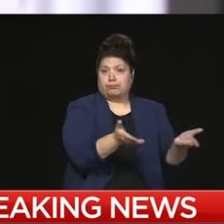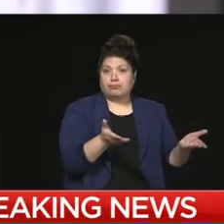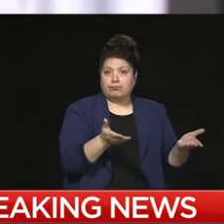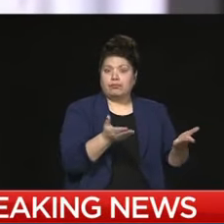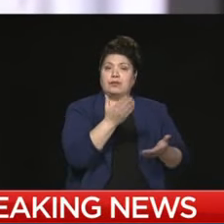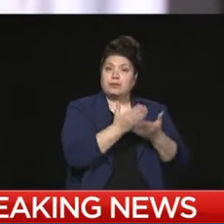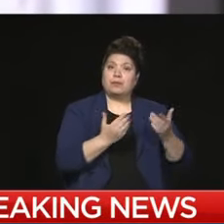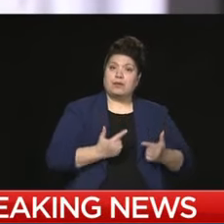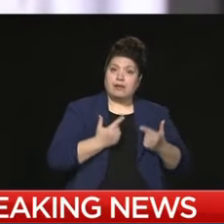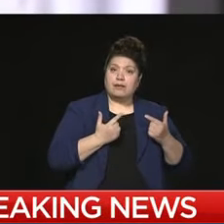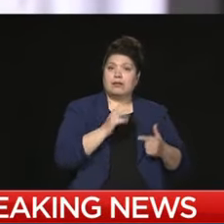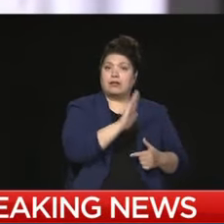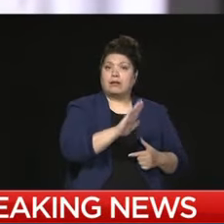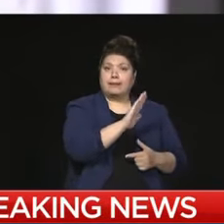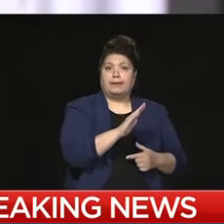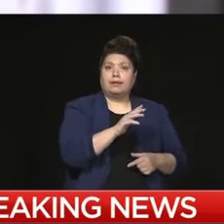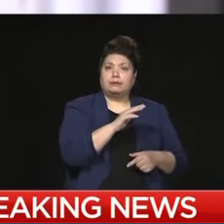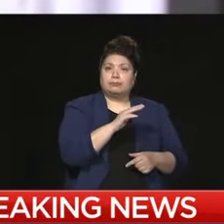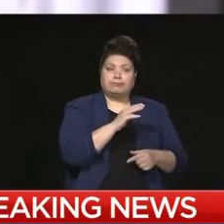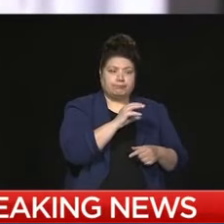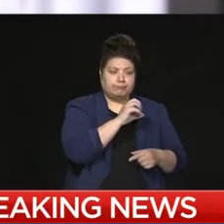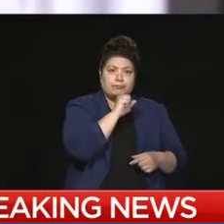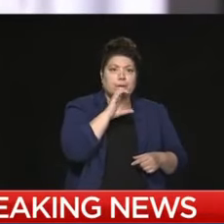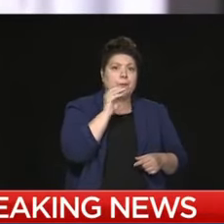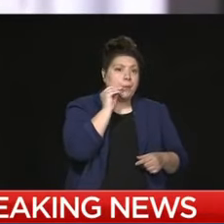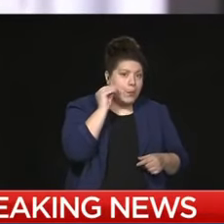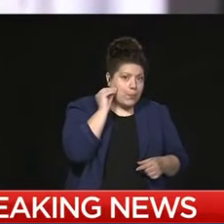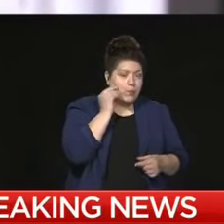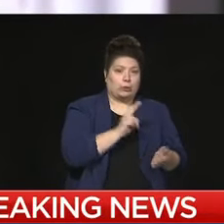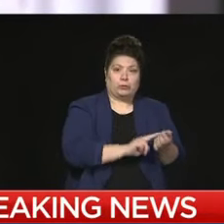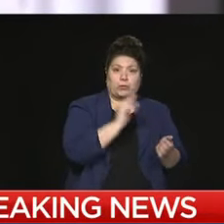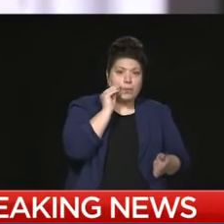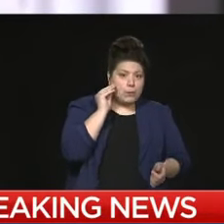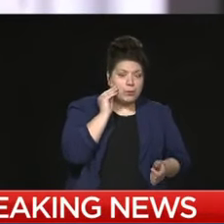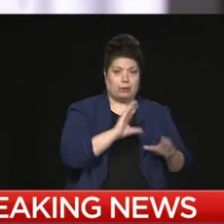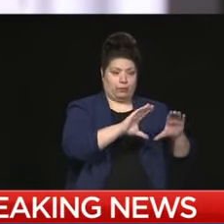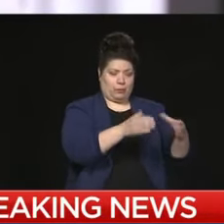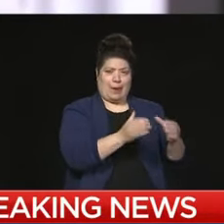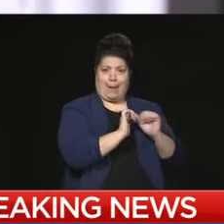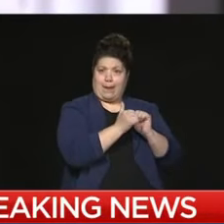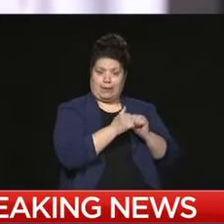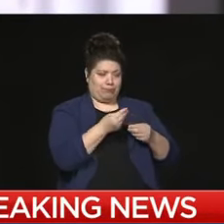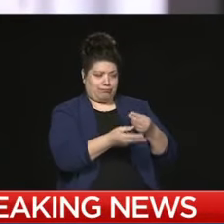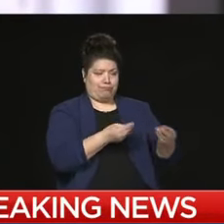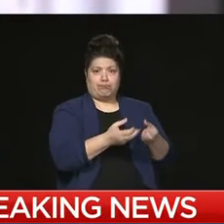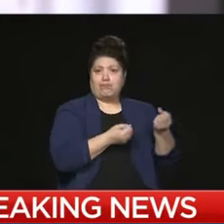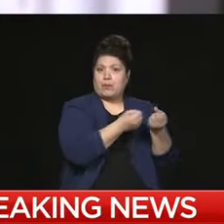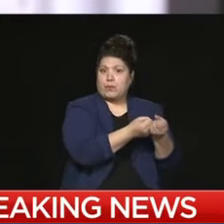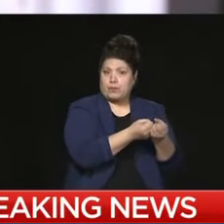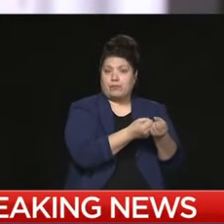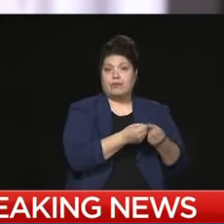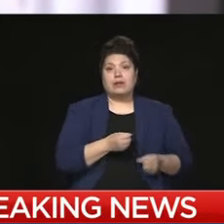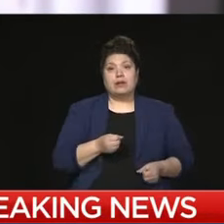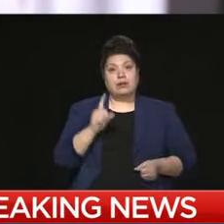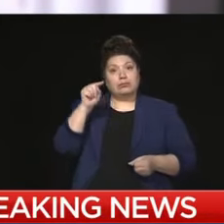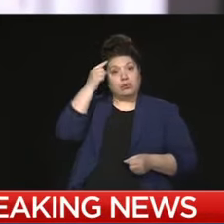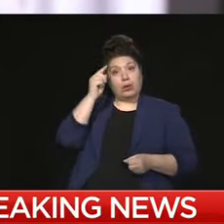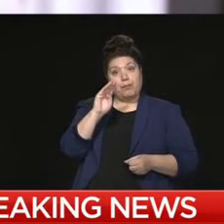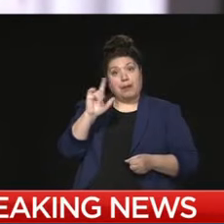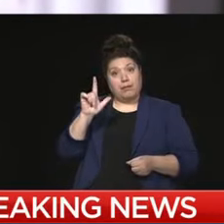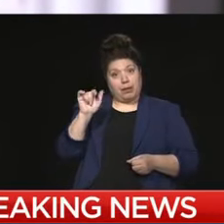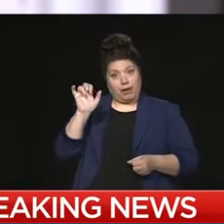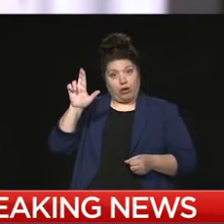care facilities. Last night, the Bill Blair, Public Safety Minister, received an official request for